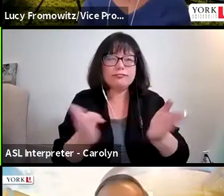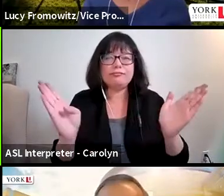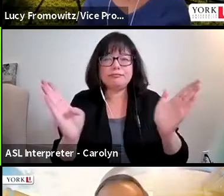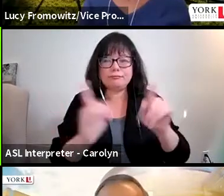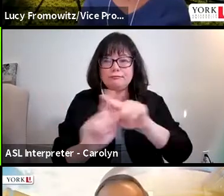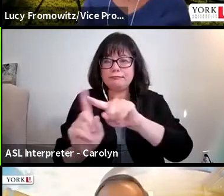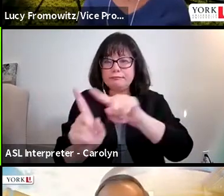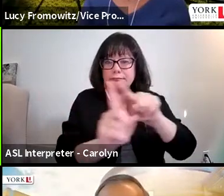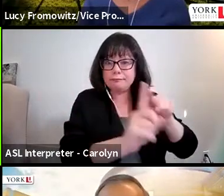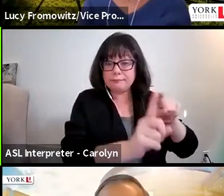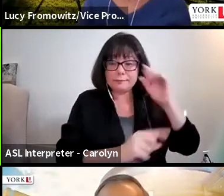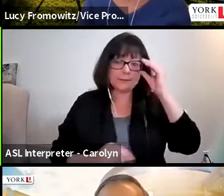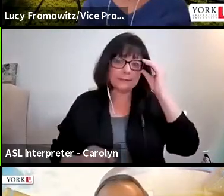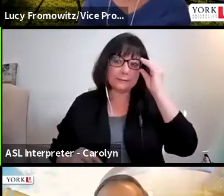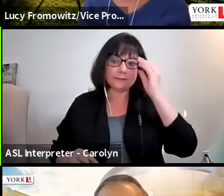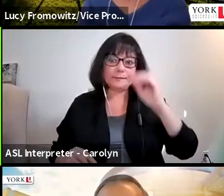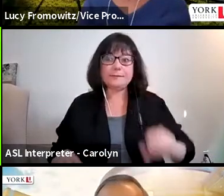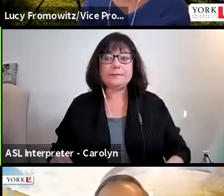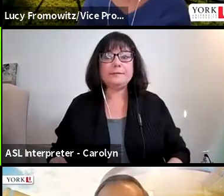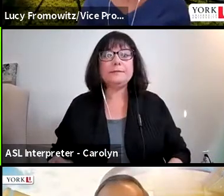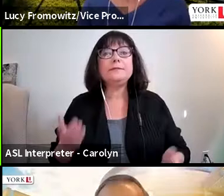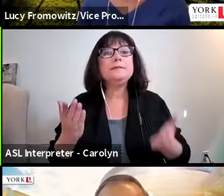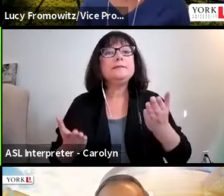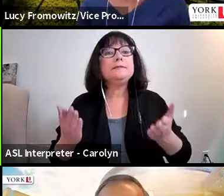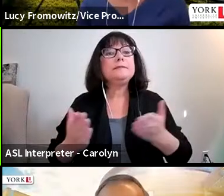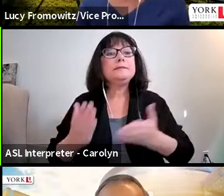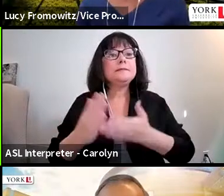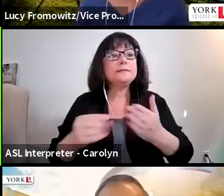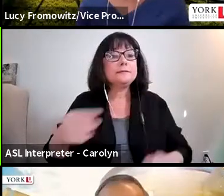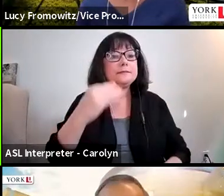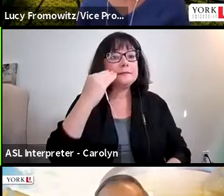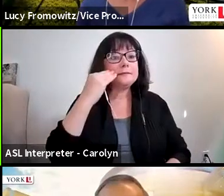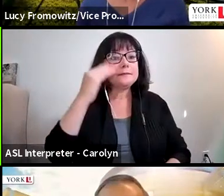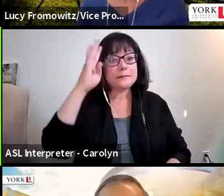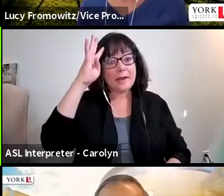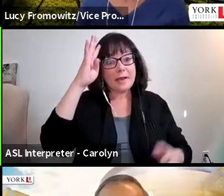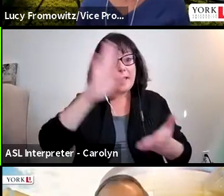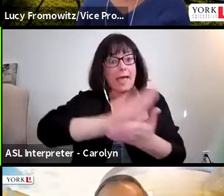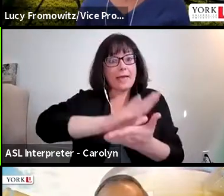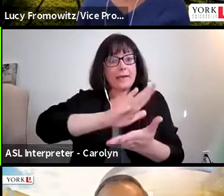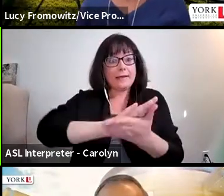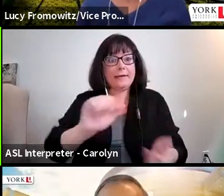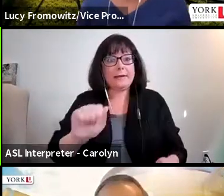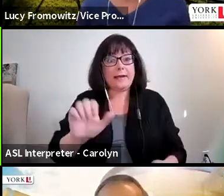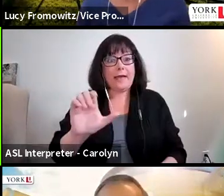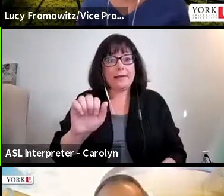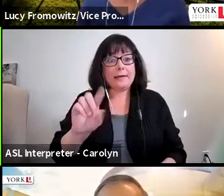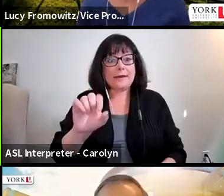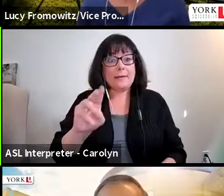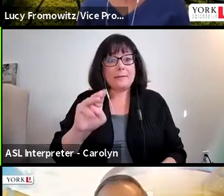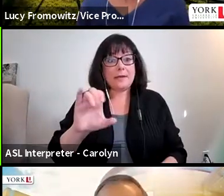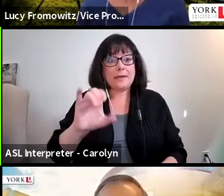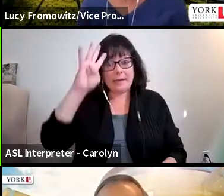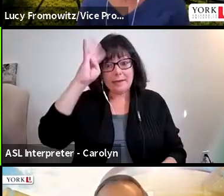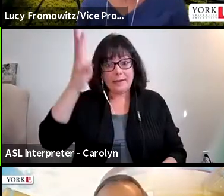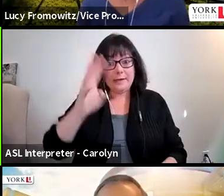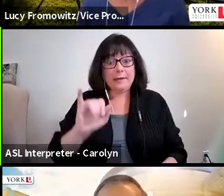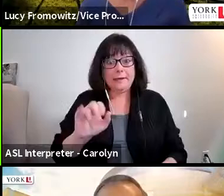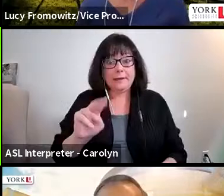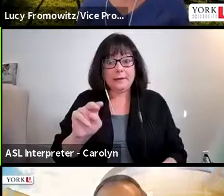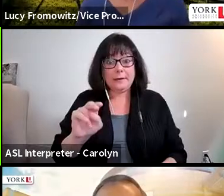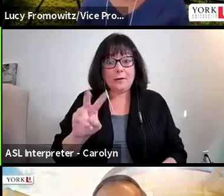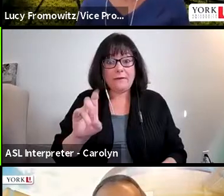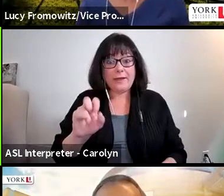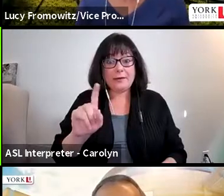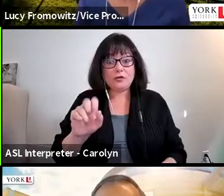at is, some of you will know about our Academic Innovation Fund that allows instructors to apply for a bit of money